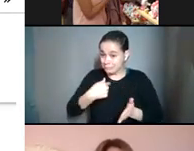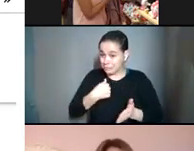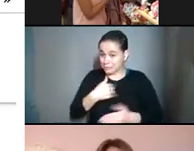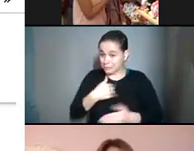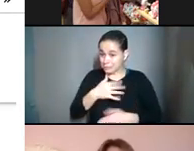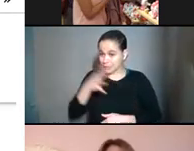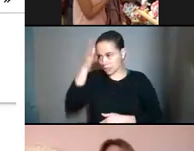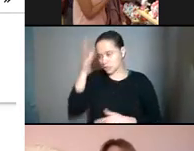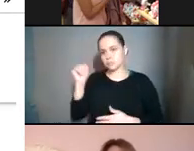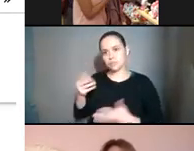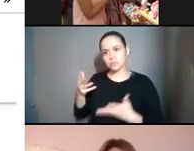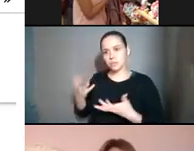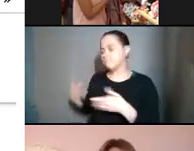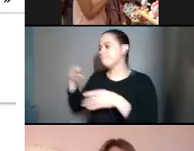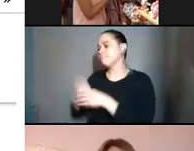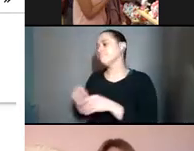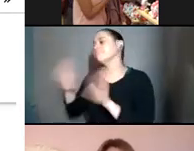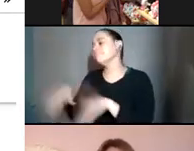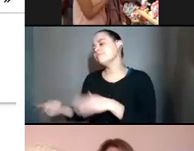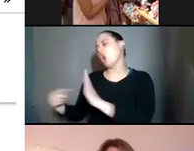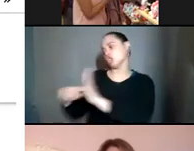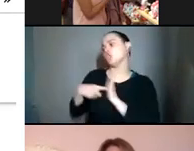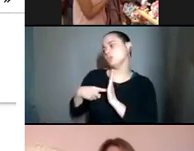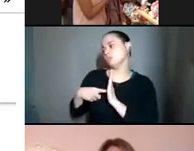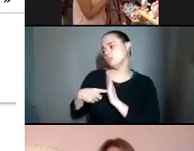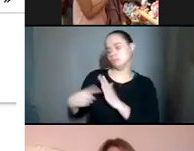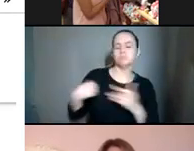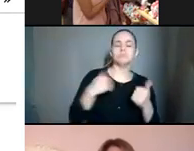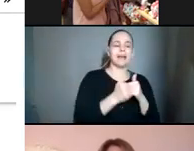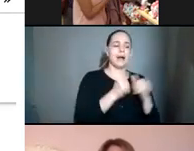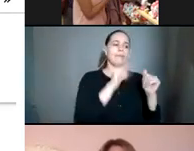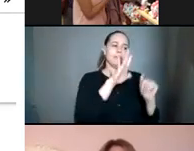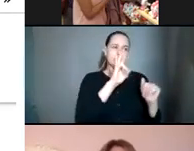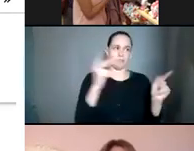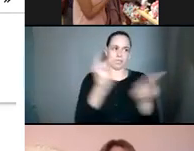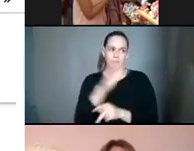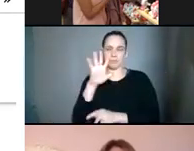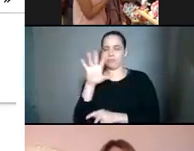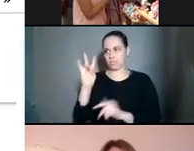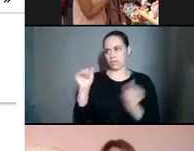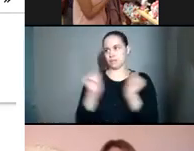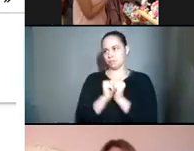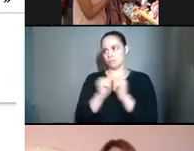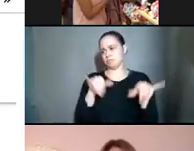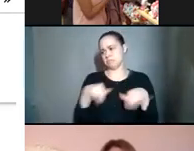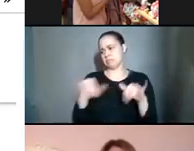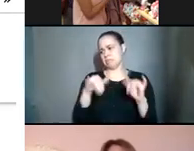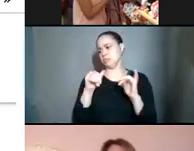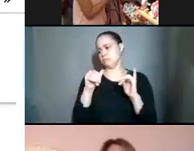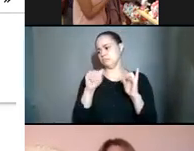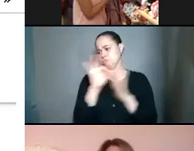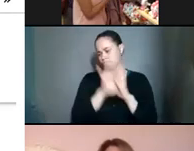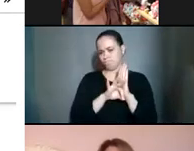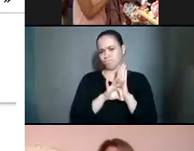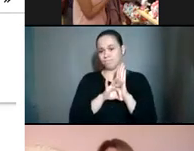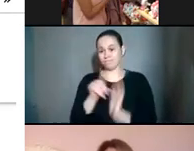in and show him how I would do 57 times 57 using the standard algorithm. But